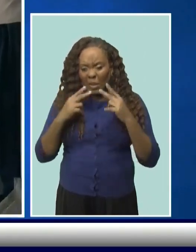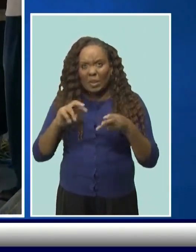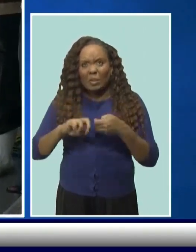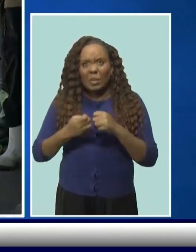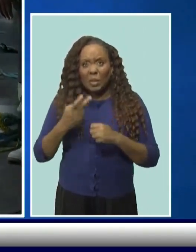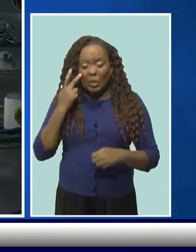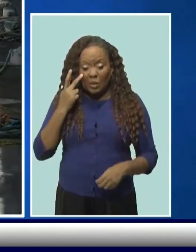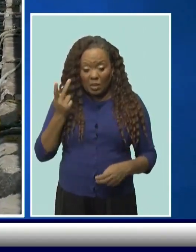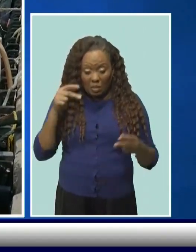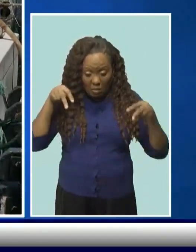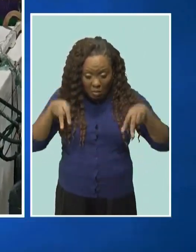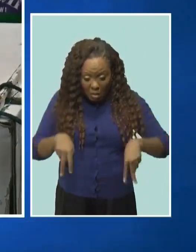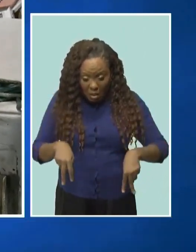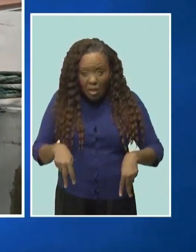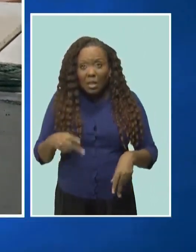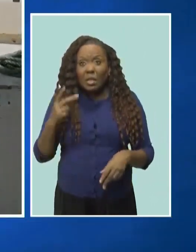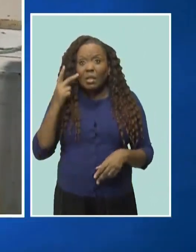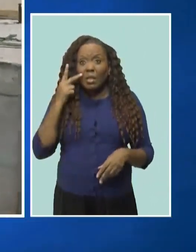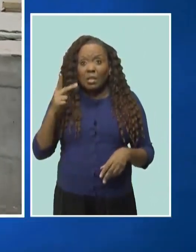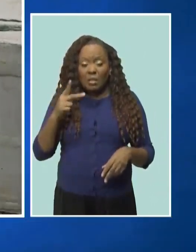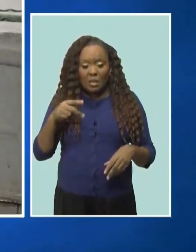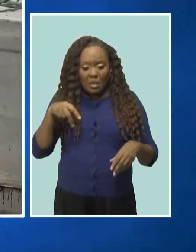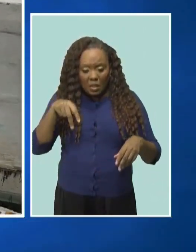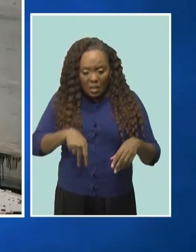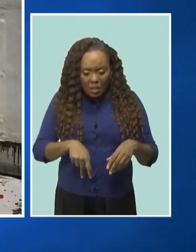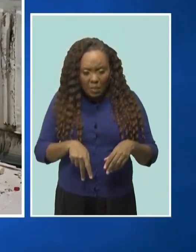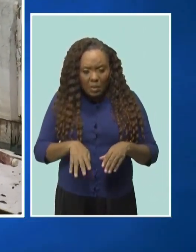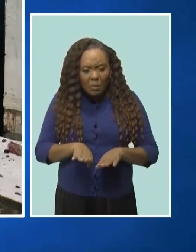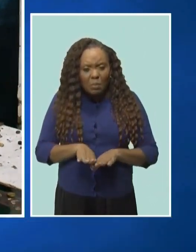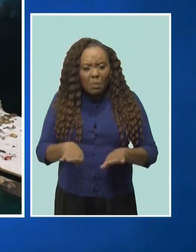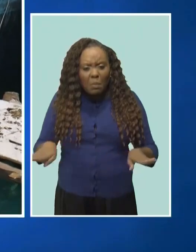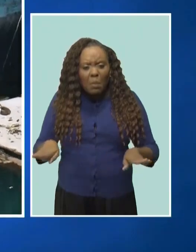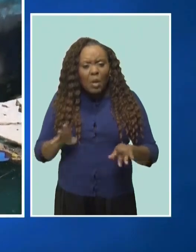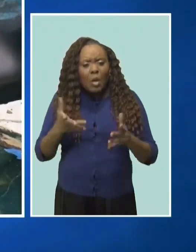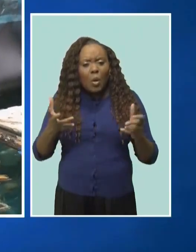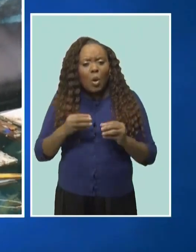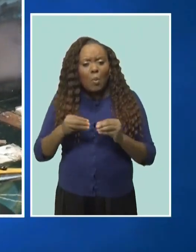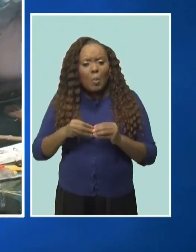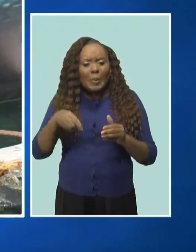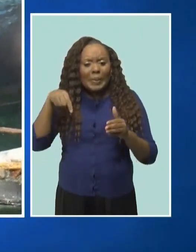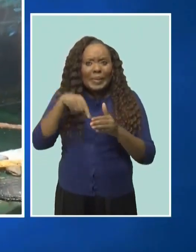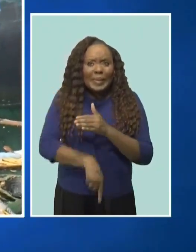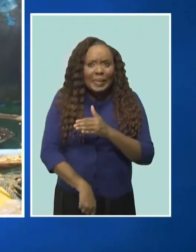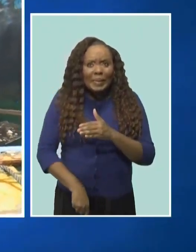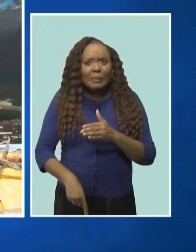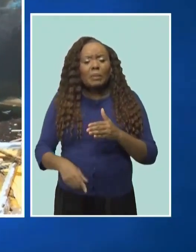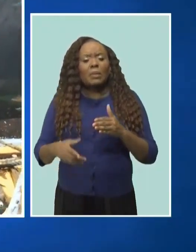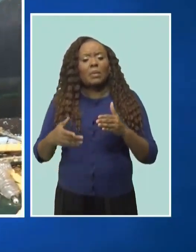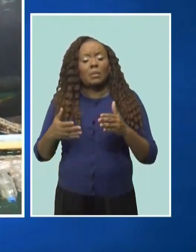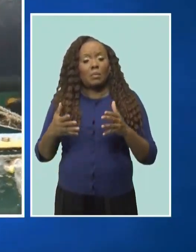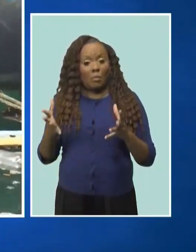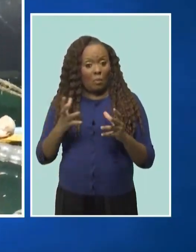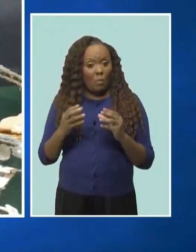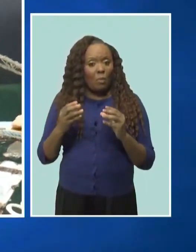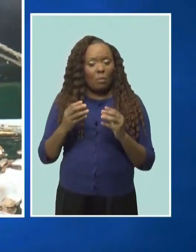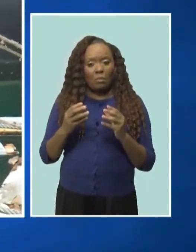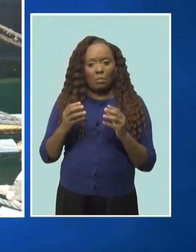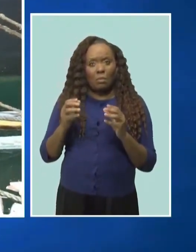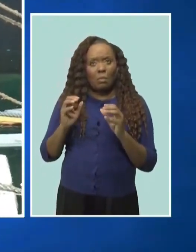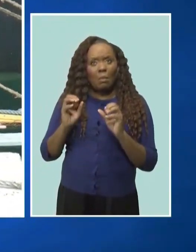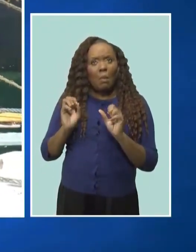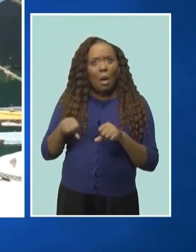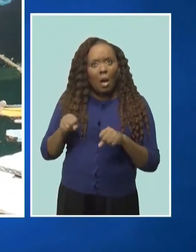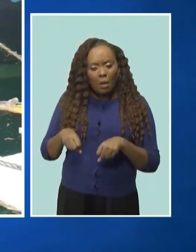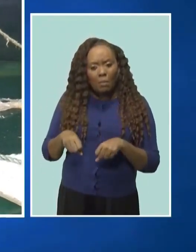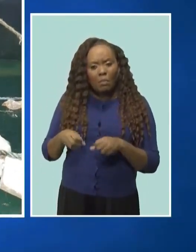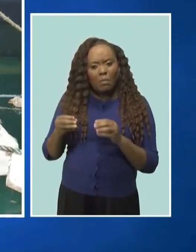bottom of the complex. So you want a little more depth inside here, so there are lots of debris at the